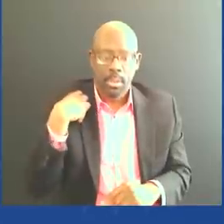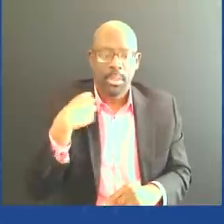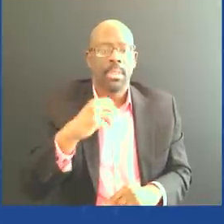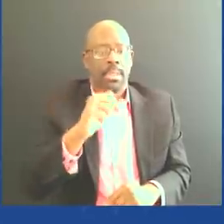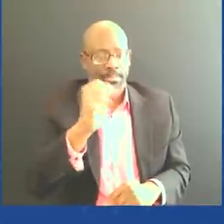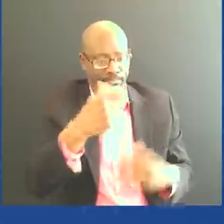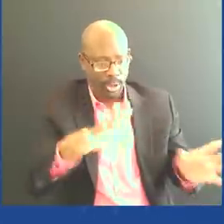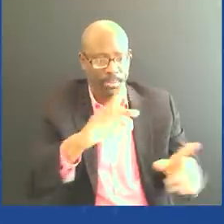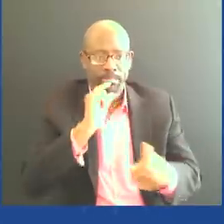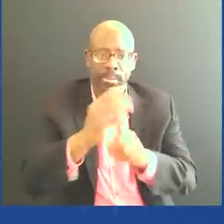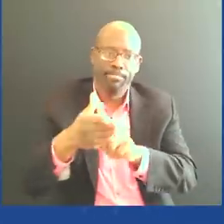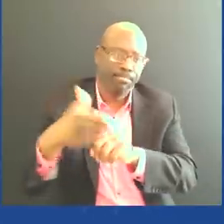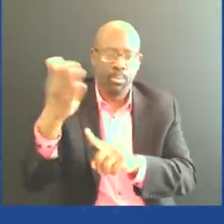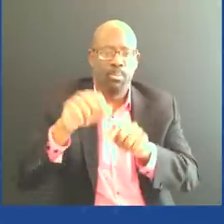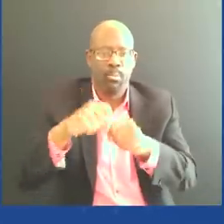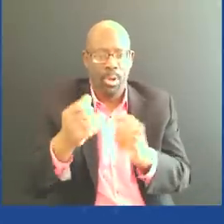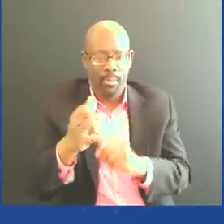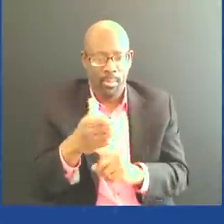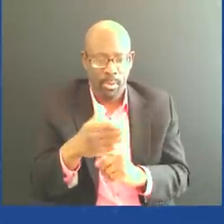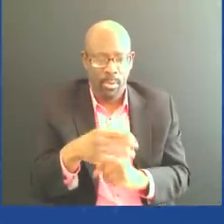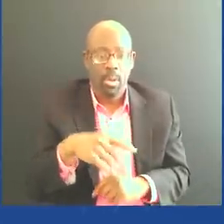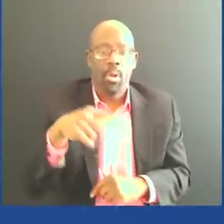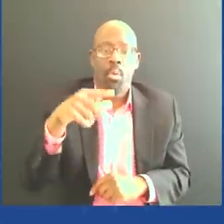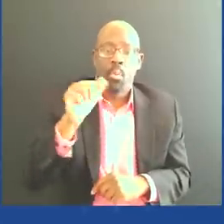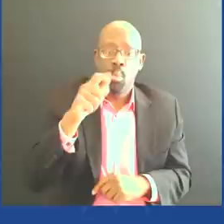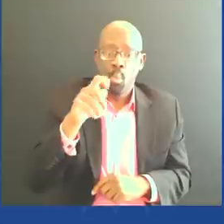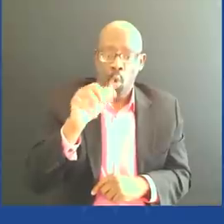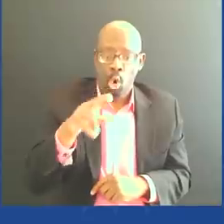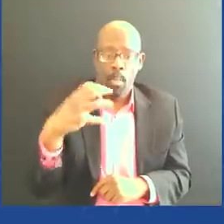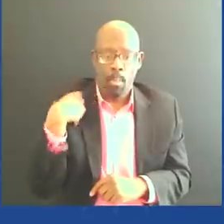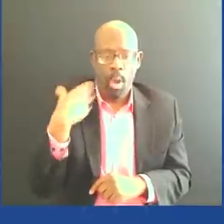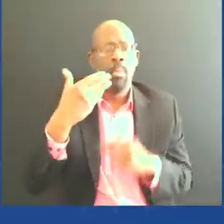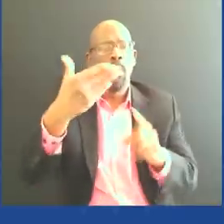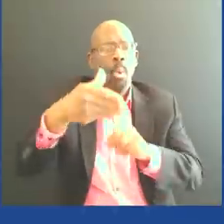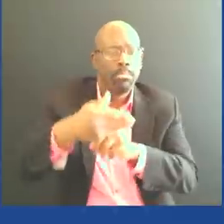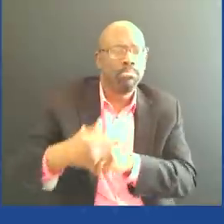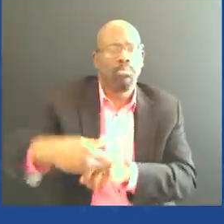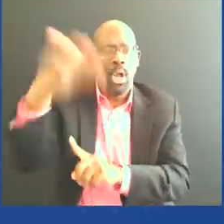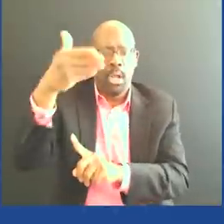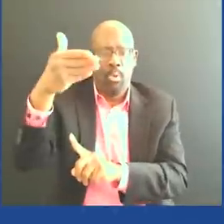the Commander-in-Chief. Aye, sir.